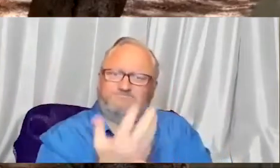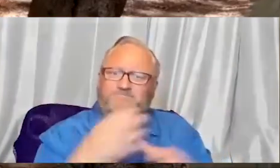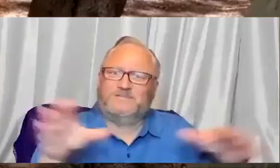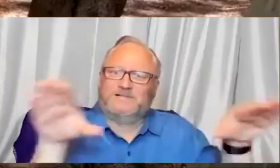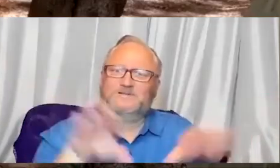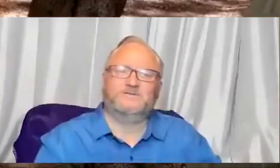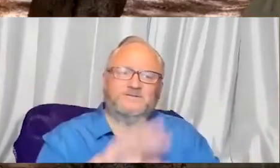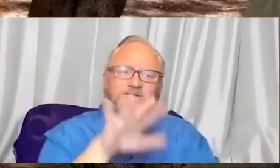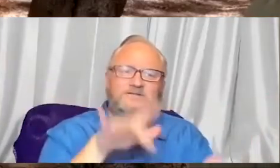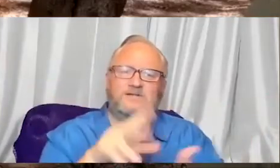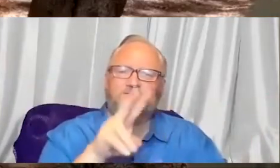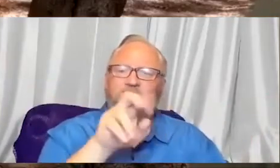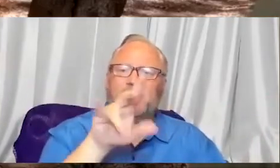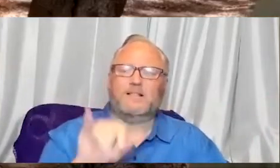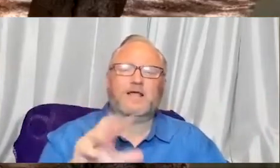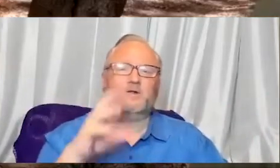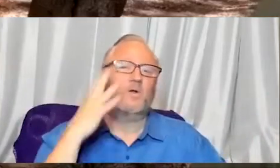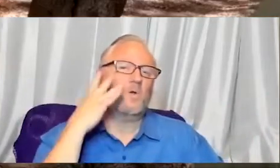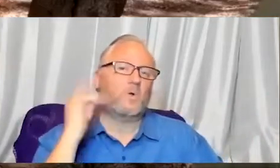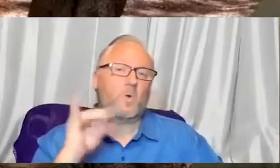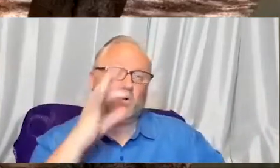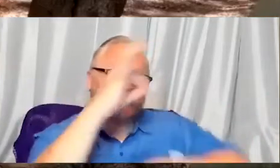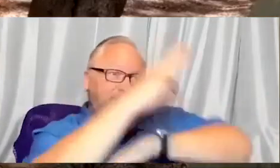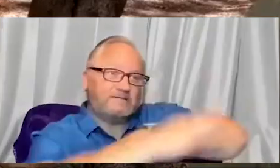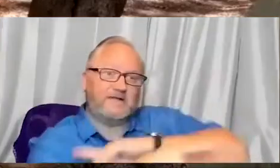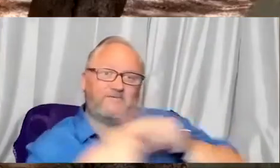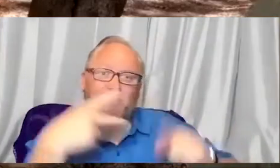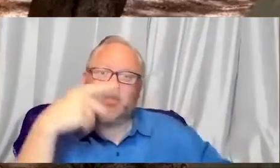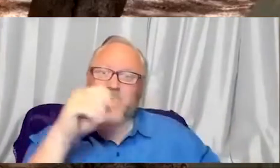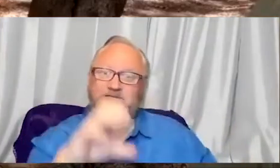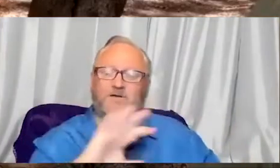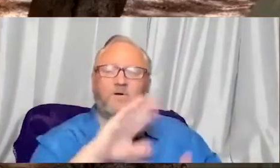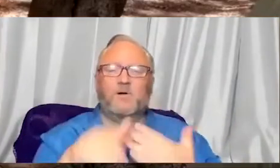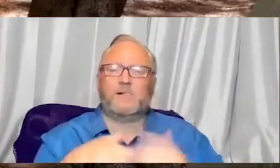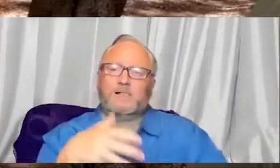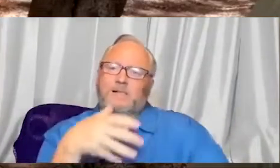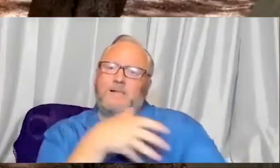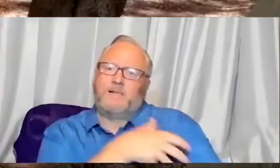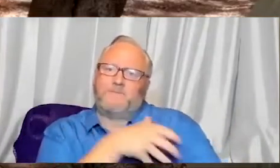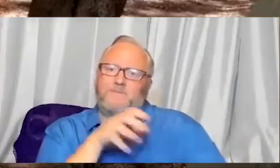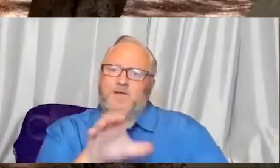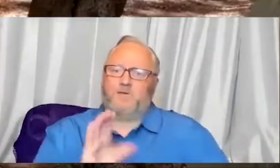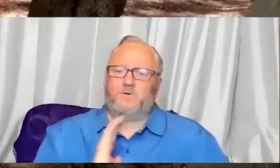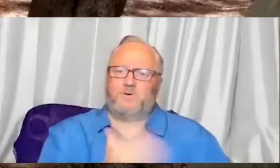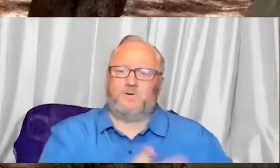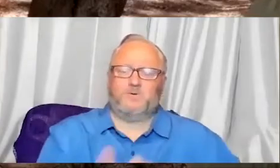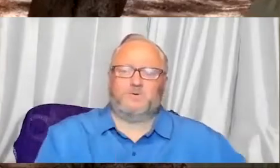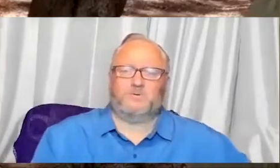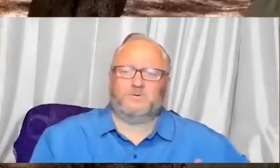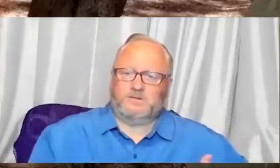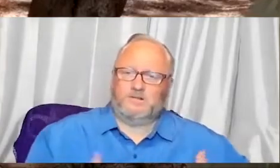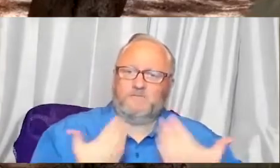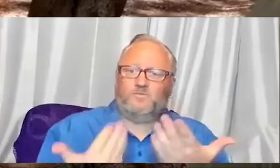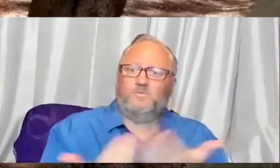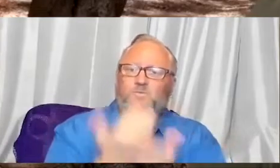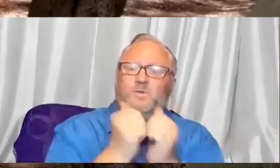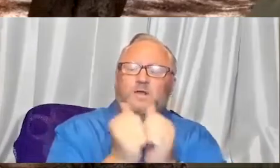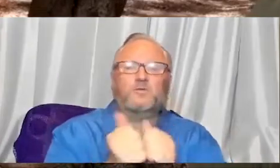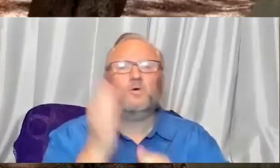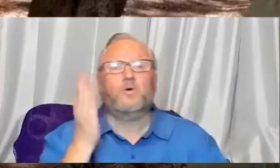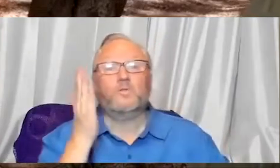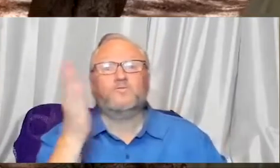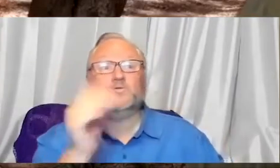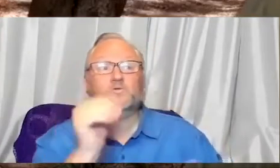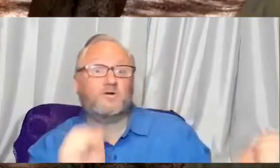of the Pacific, all powering our new life together. We do not face the future alone. We